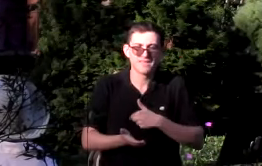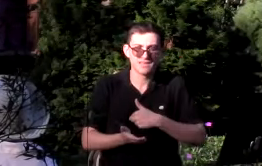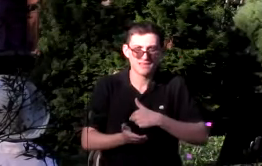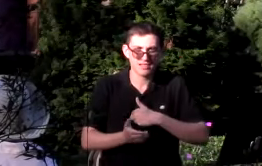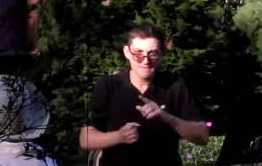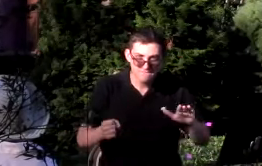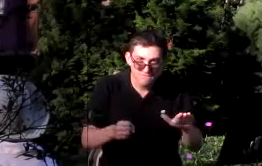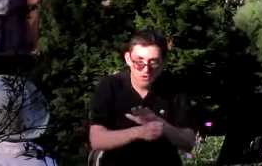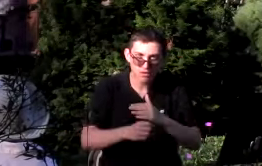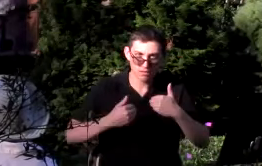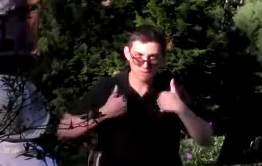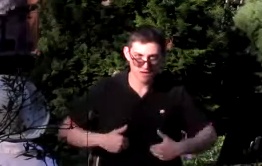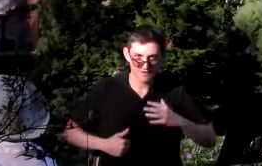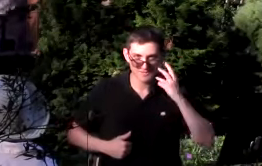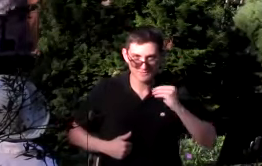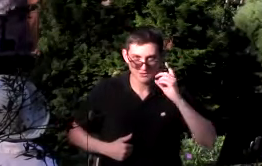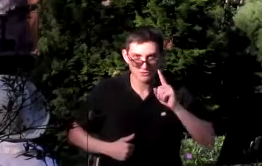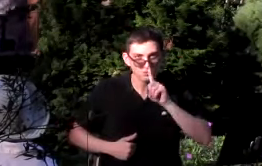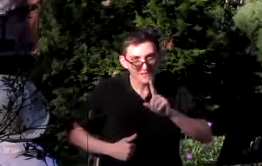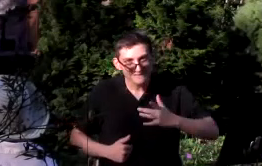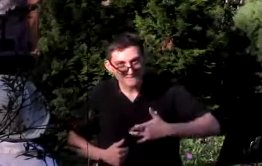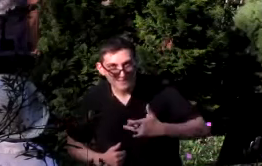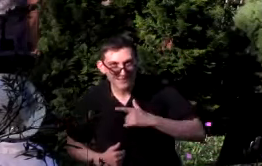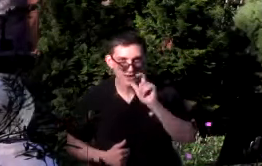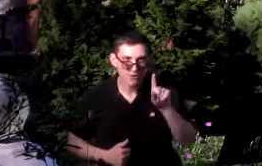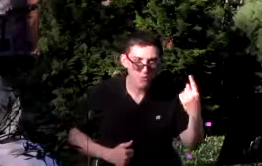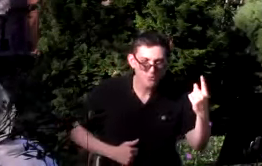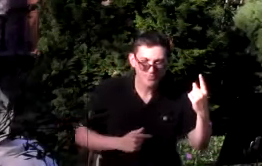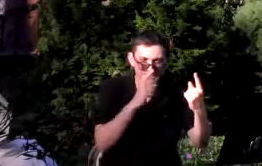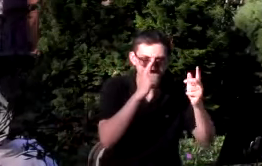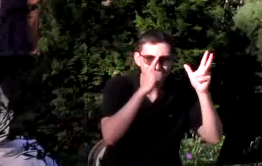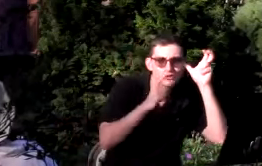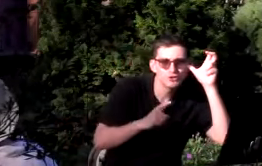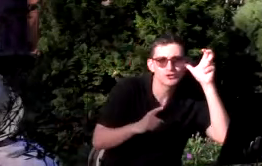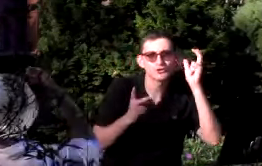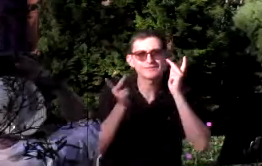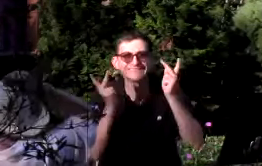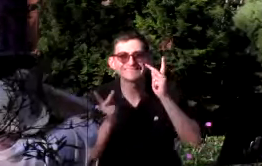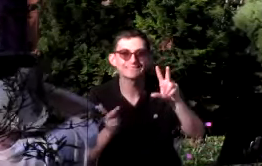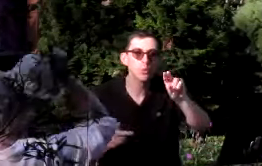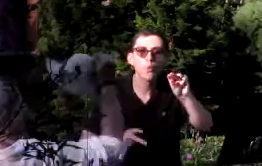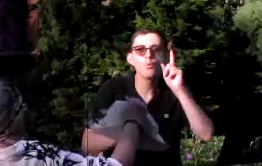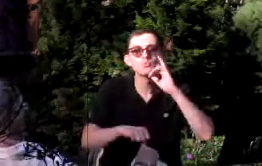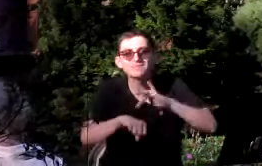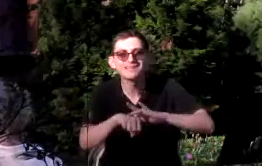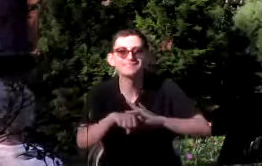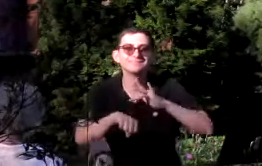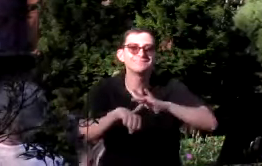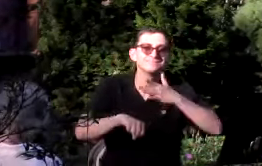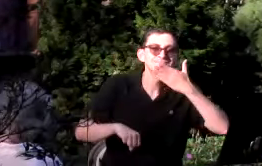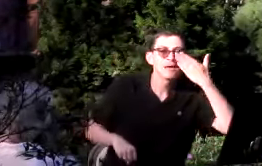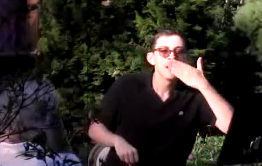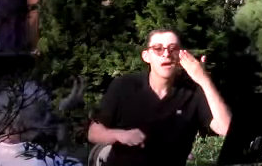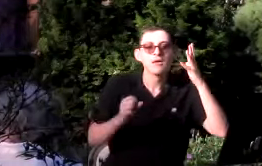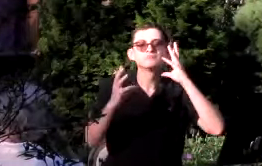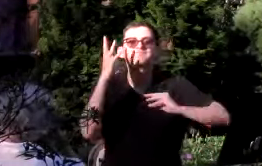Shabbat, to hear Shabbat, to sense Shabbat, to taste Shabbat, to smell Shabbat, feel the beat, hear the beat